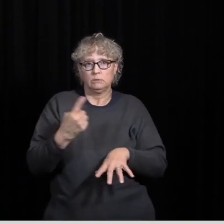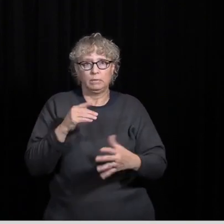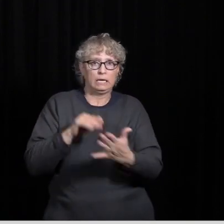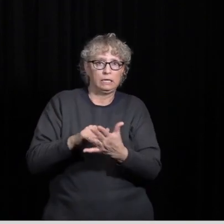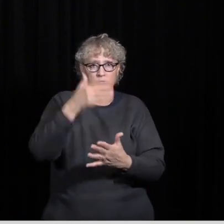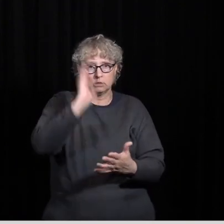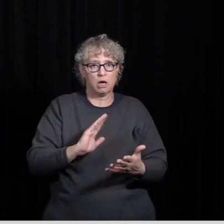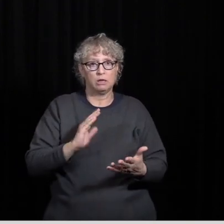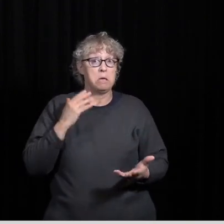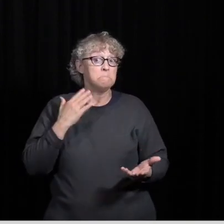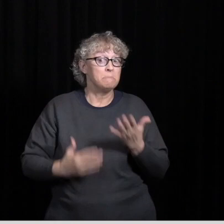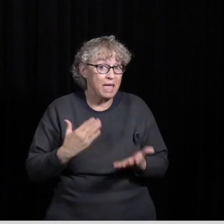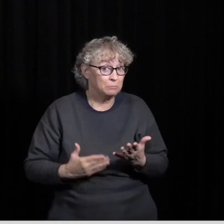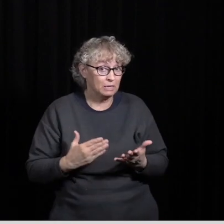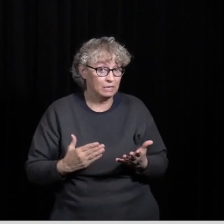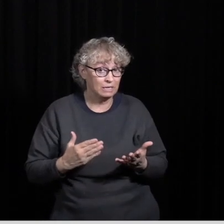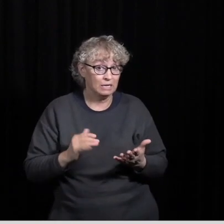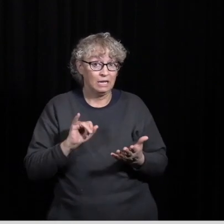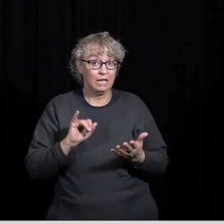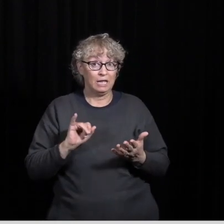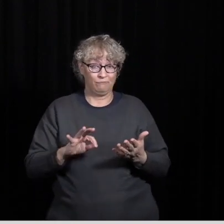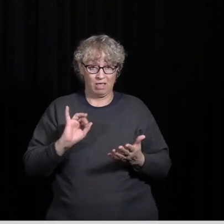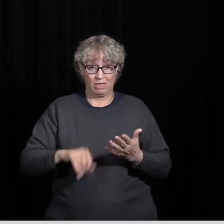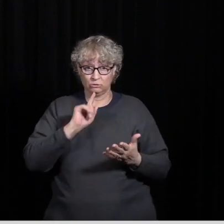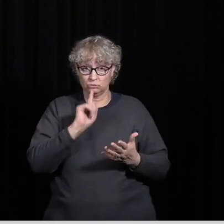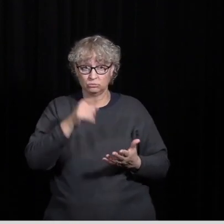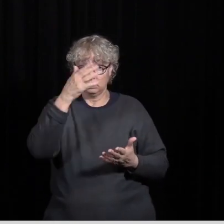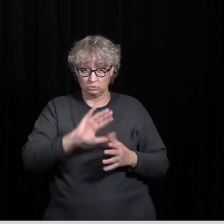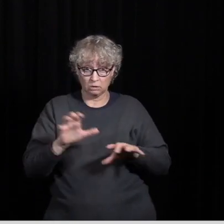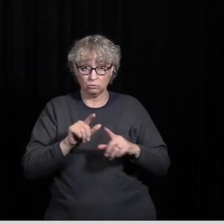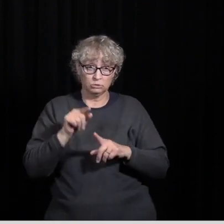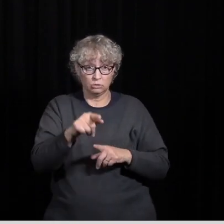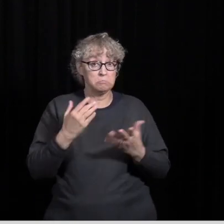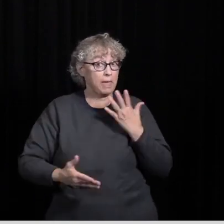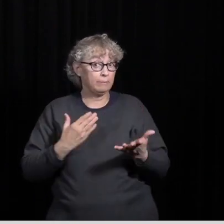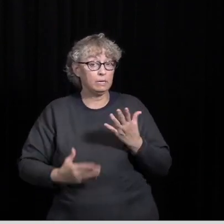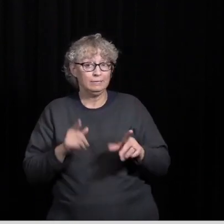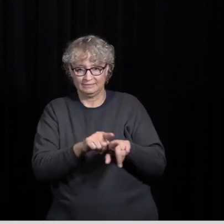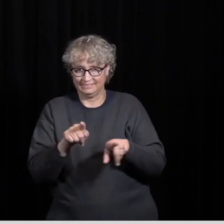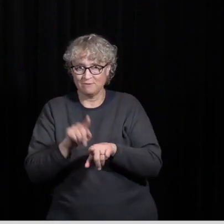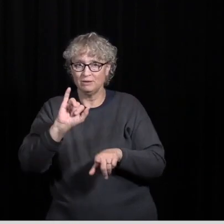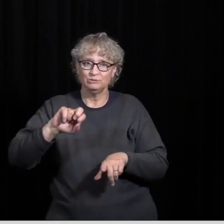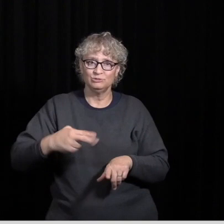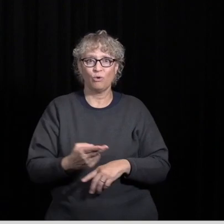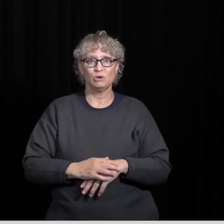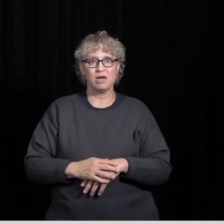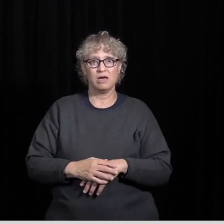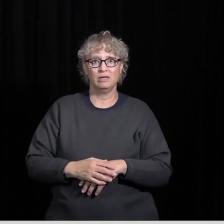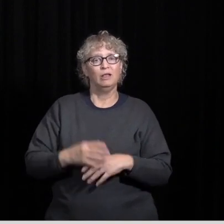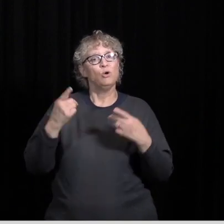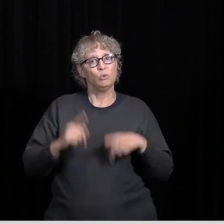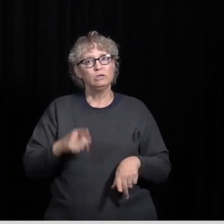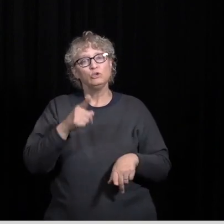against God? Maybe if that's the case, what God is doing to you is what he did to Jonah. And if you think about times